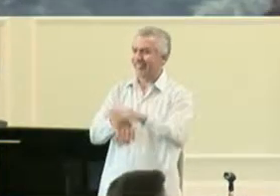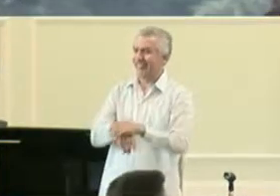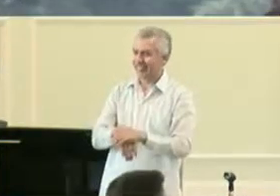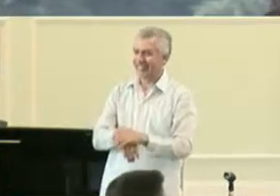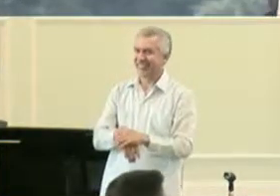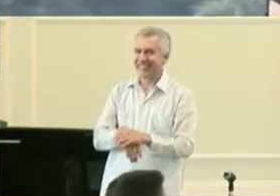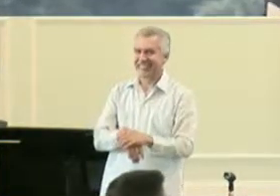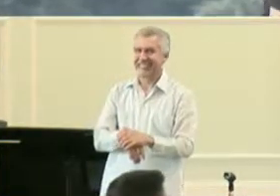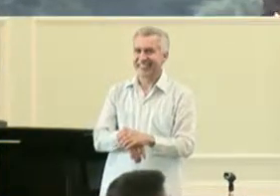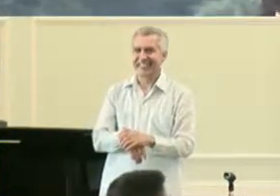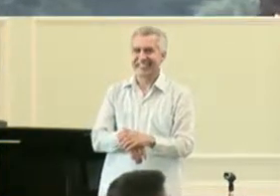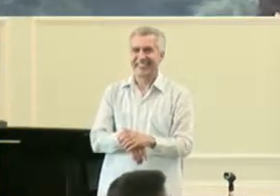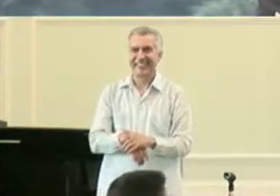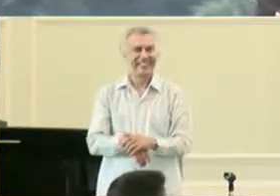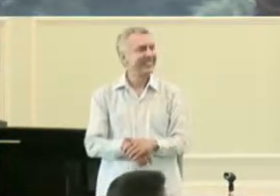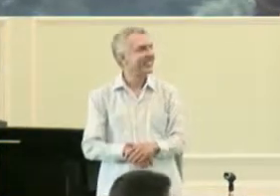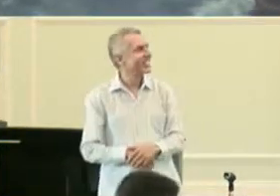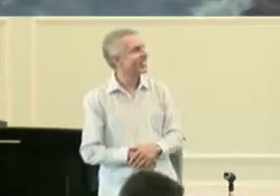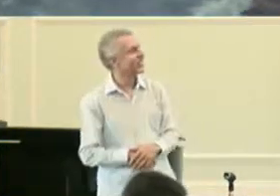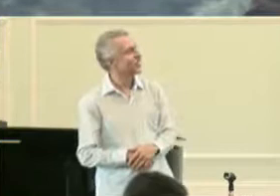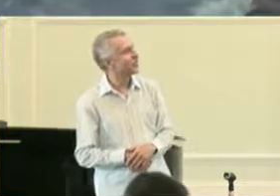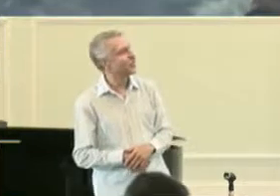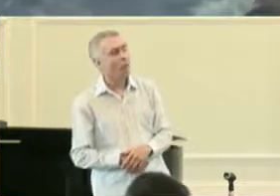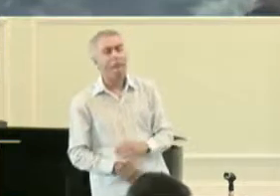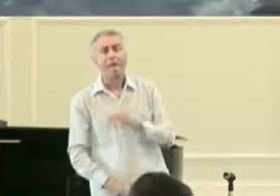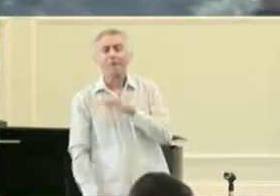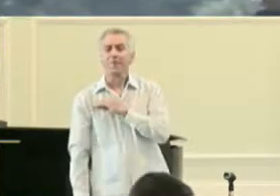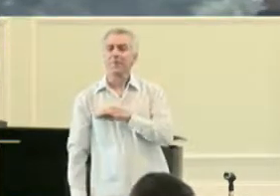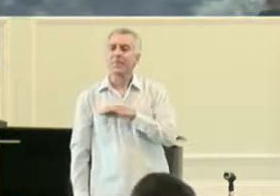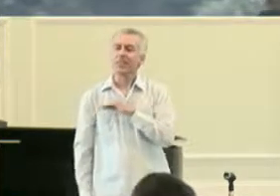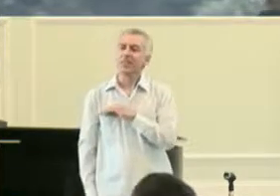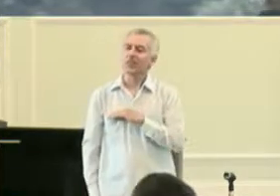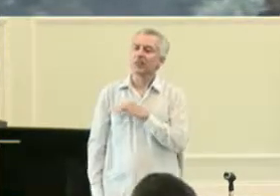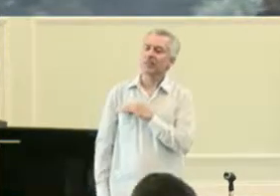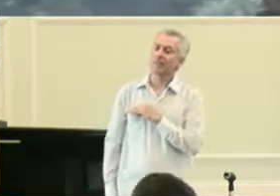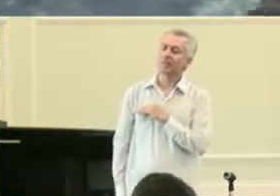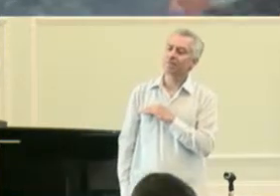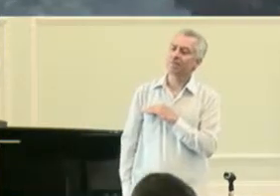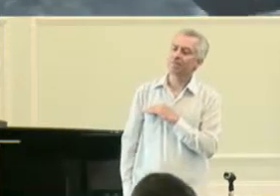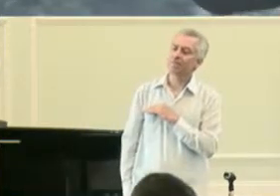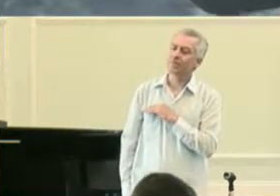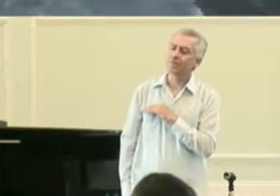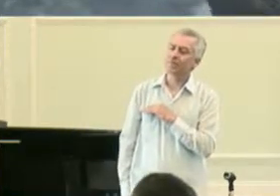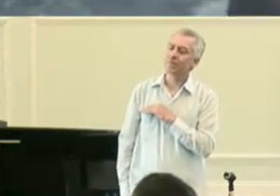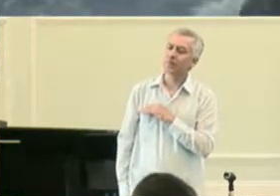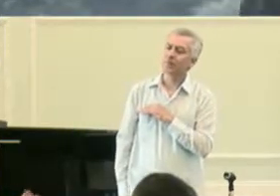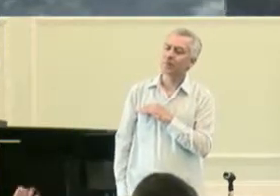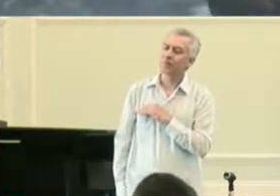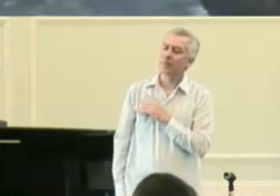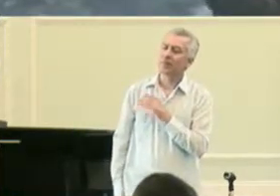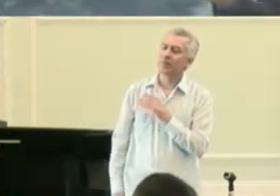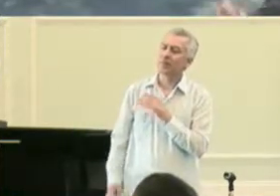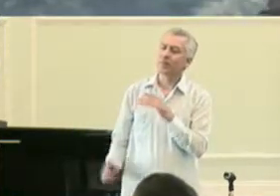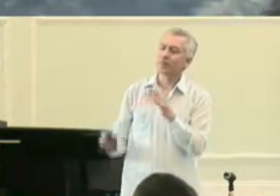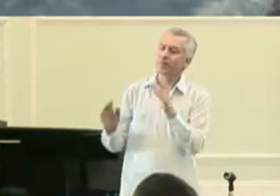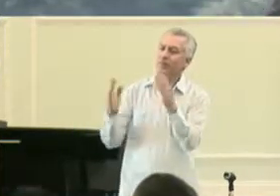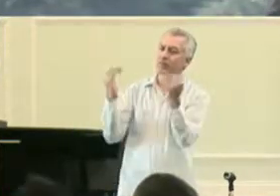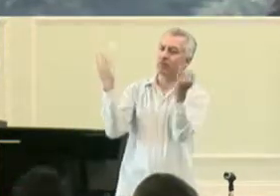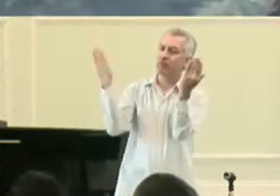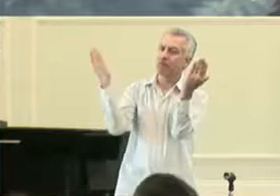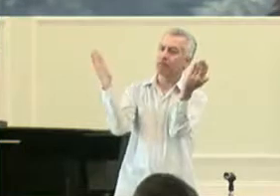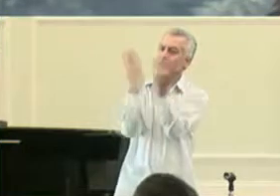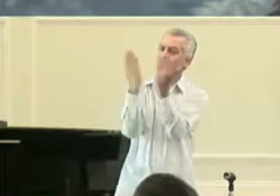Ministry does not necessarily happen within the walls of the church.